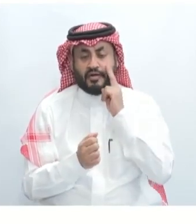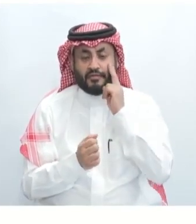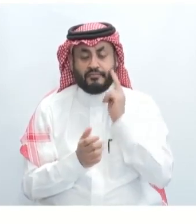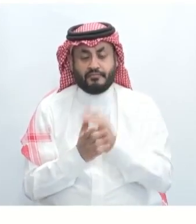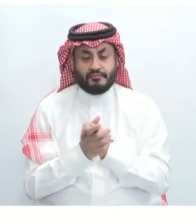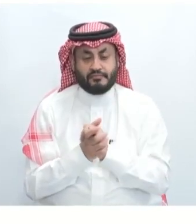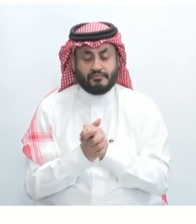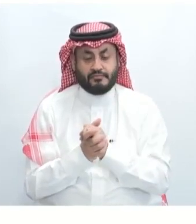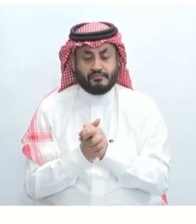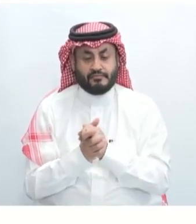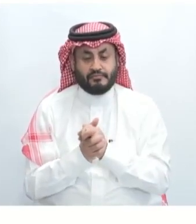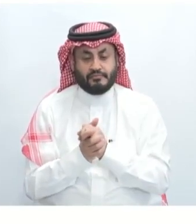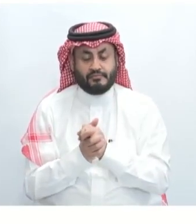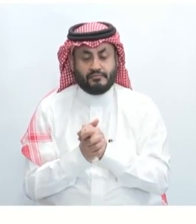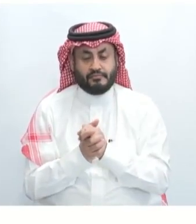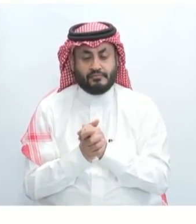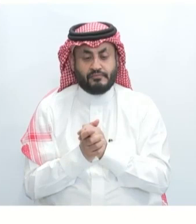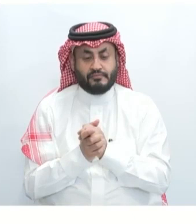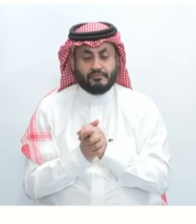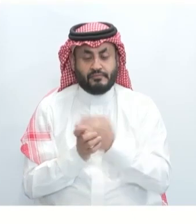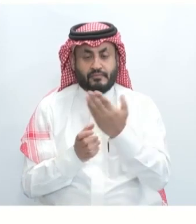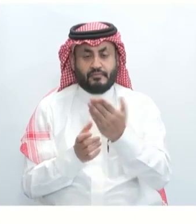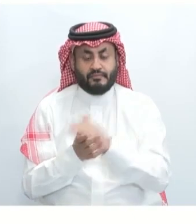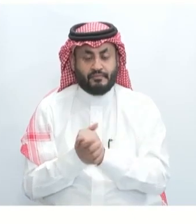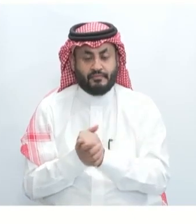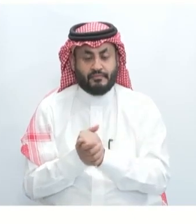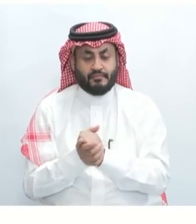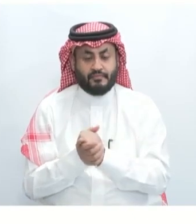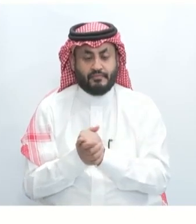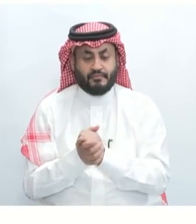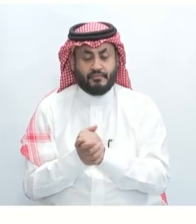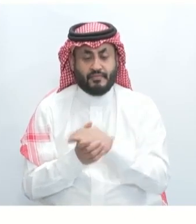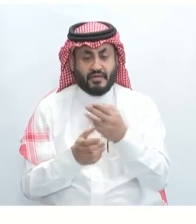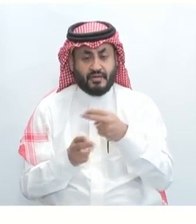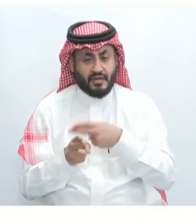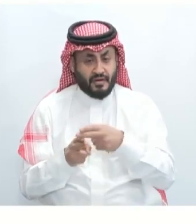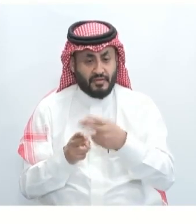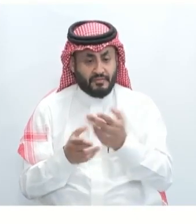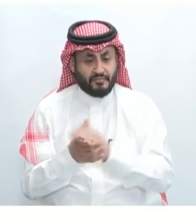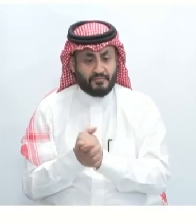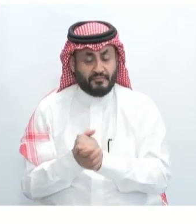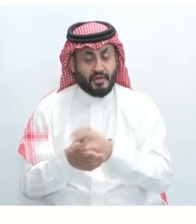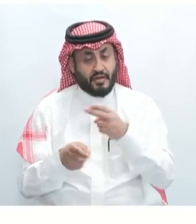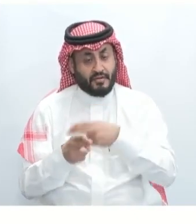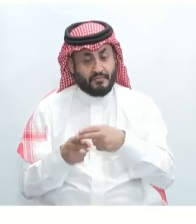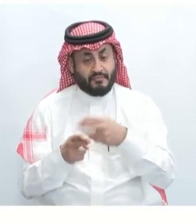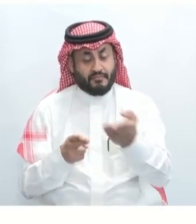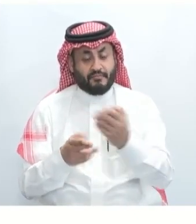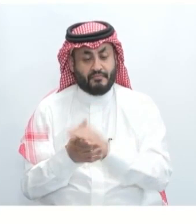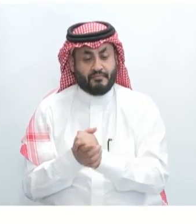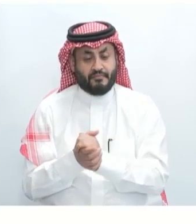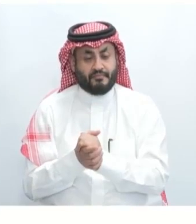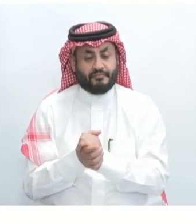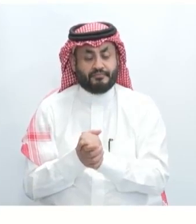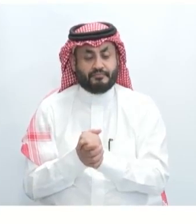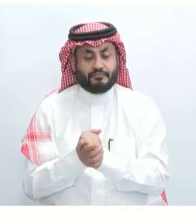pink? What does it mean, pink? This is the pink. Perfect. Okay. It's brown. It's brown.